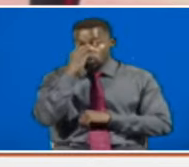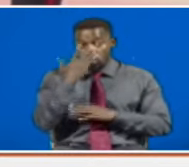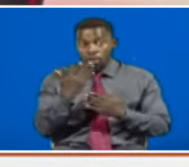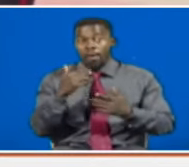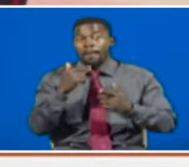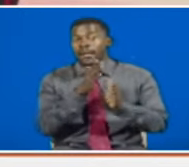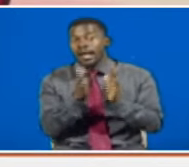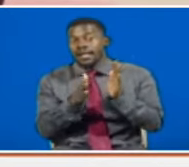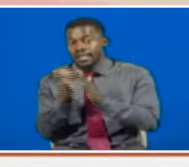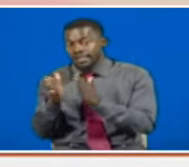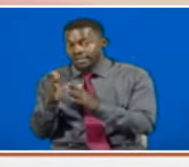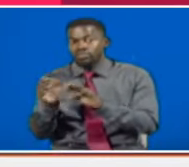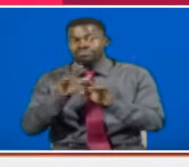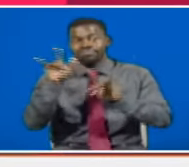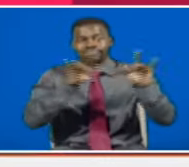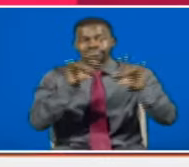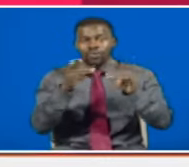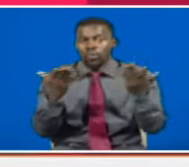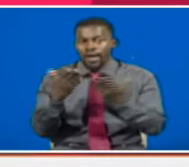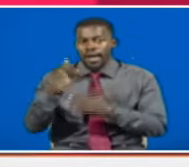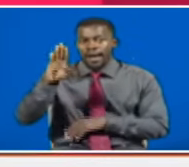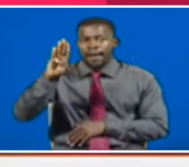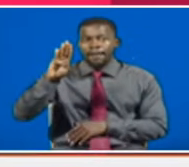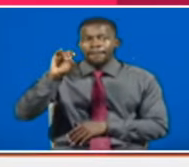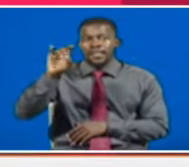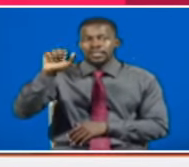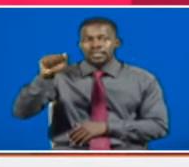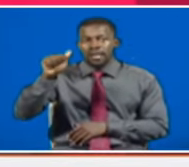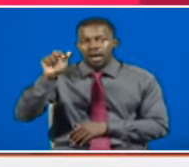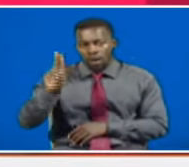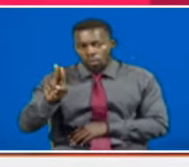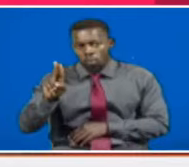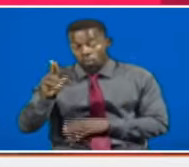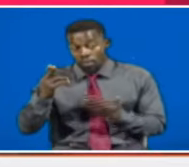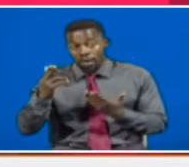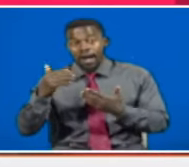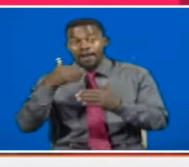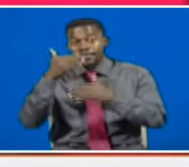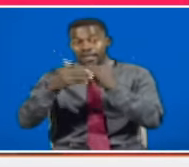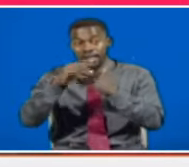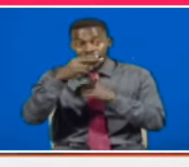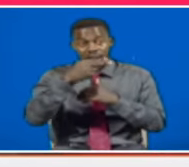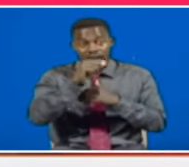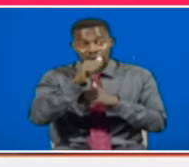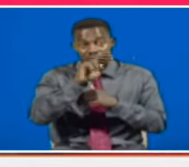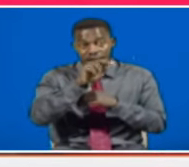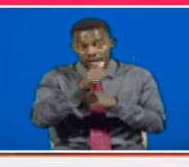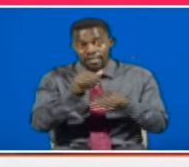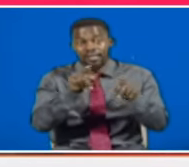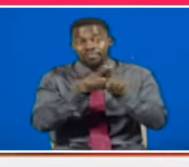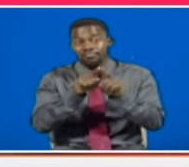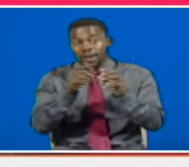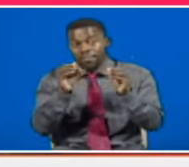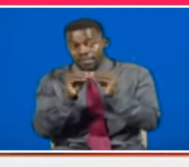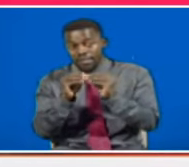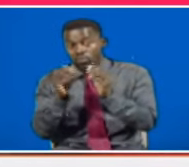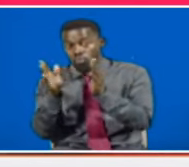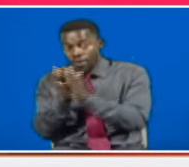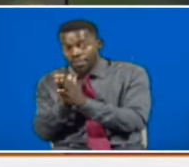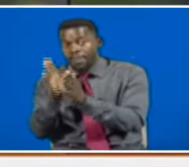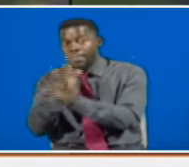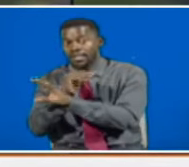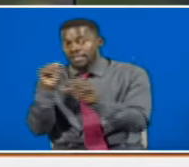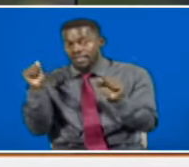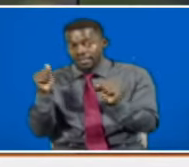Odinga in the neighboring Guinea-Bissau, with an official visit immediately after Ghana, with a meeting slated between him and President Umaro Sissoco